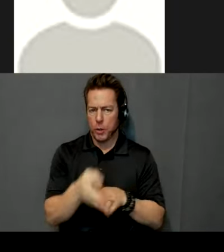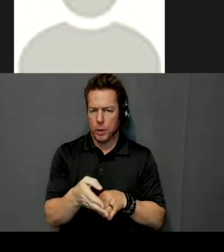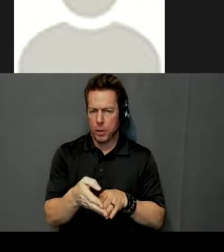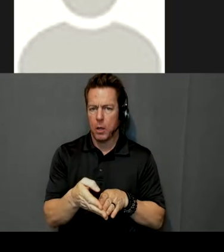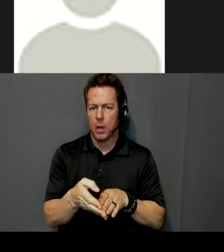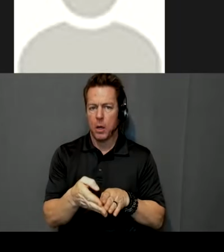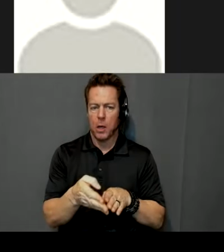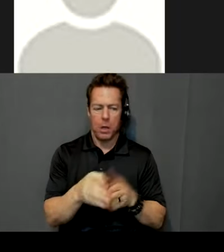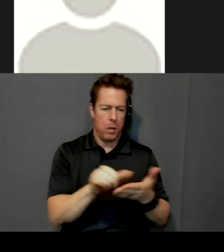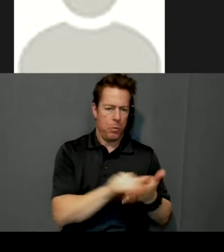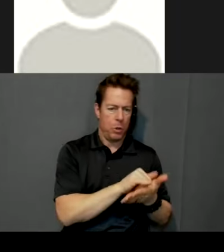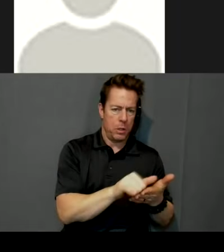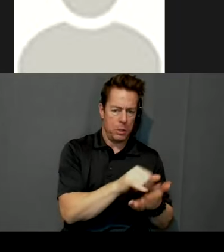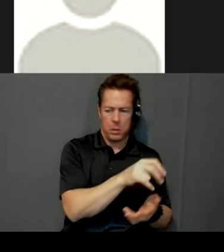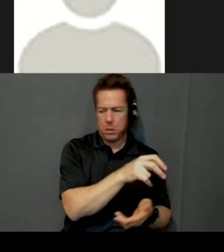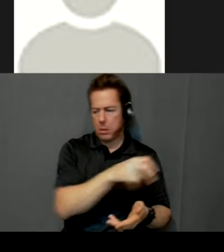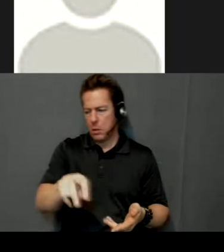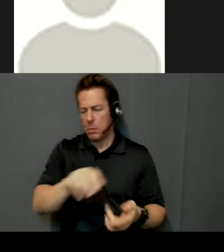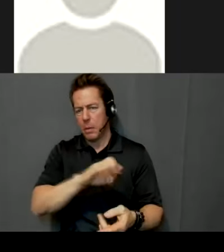back from Brooklyn to Barcelona, where